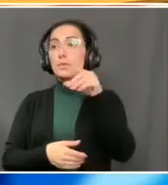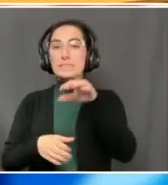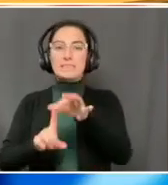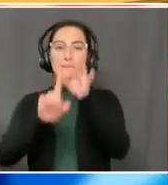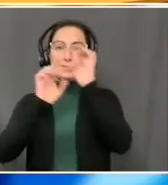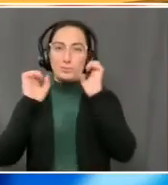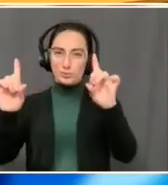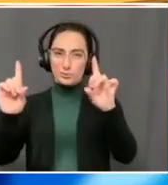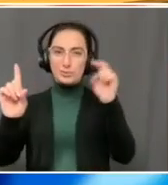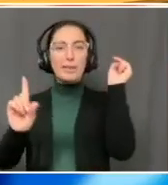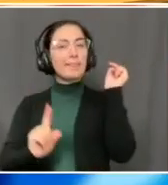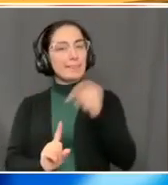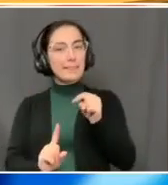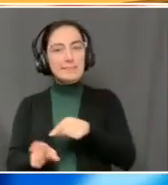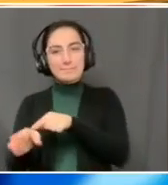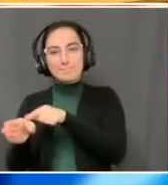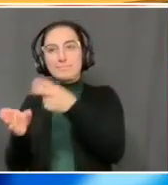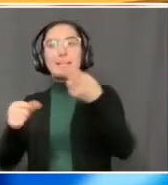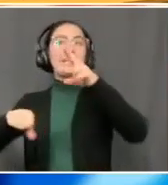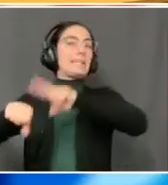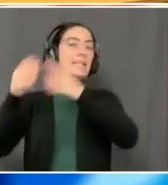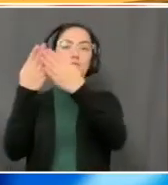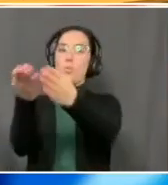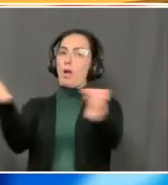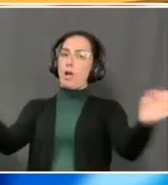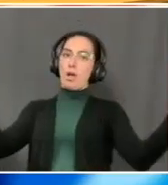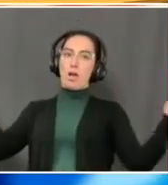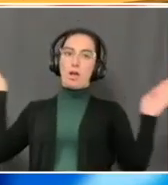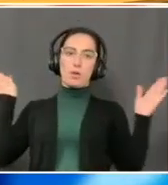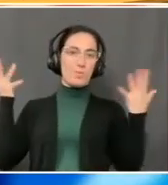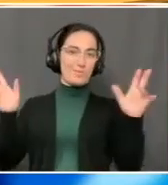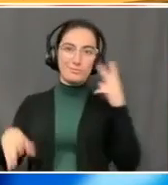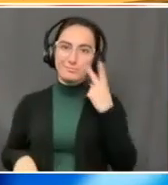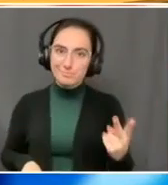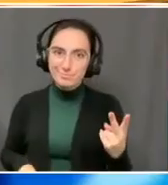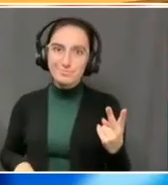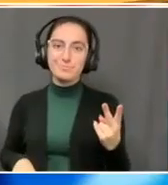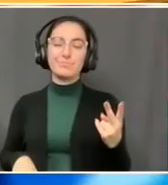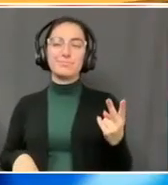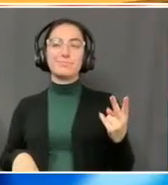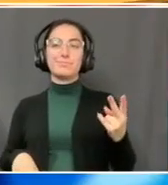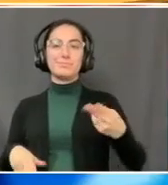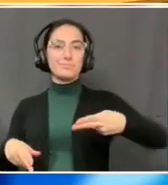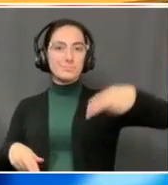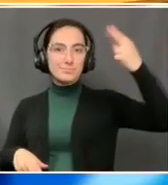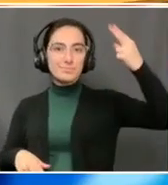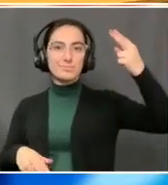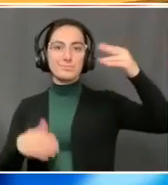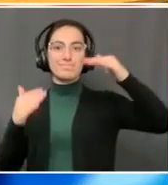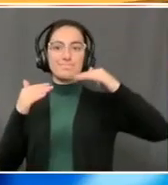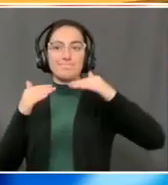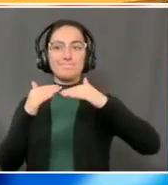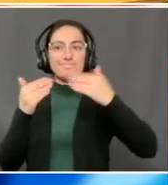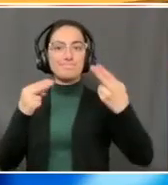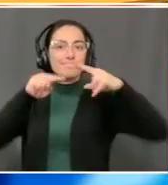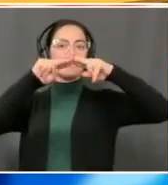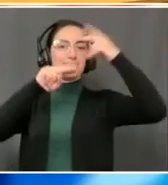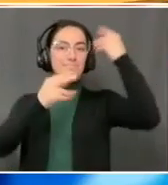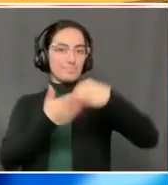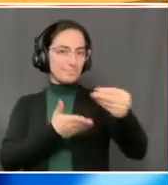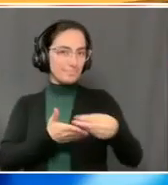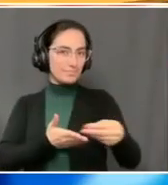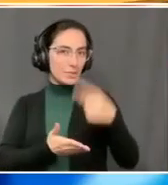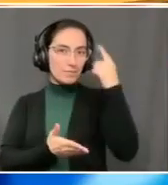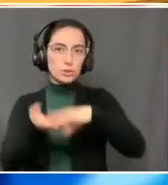this is a nationwide trend that we're seeing higher levels of spending for our students